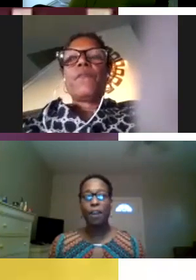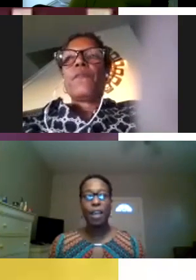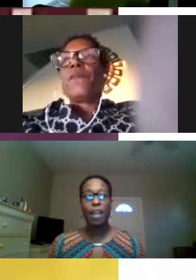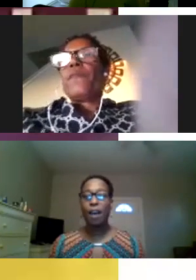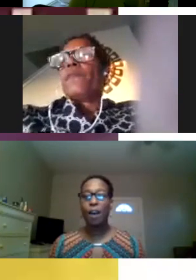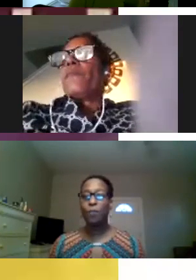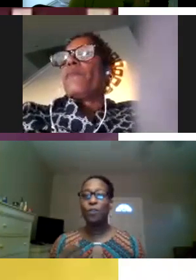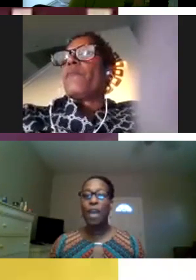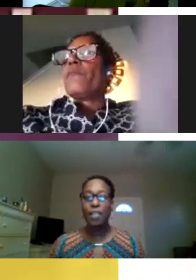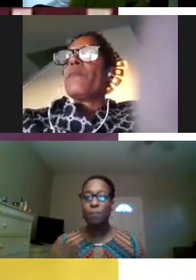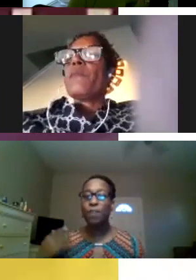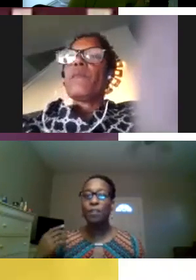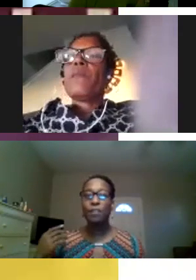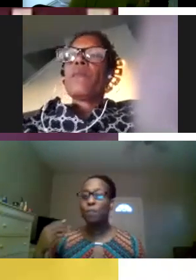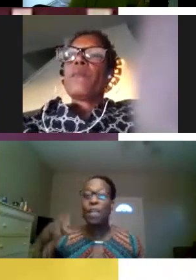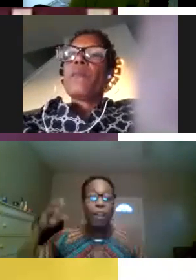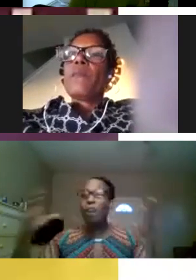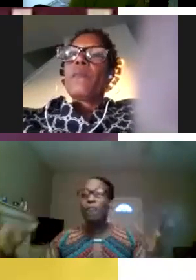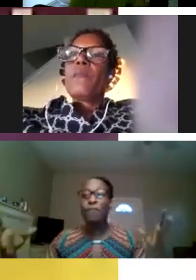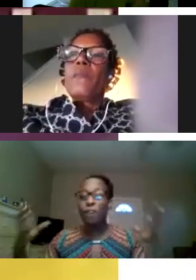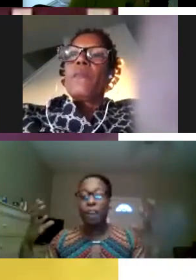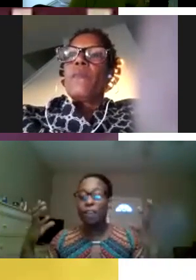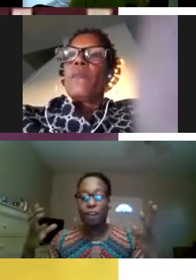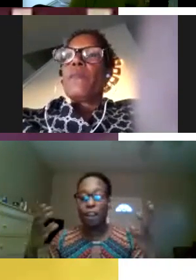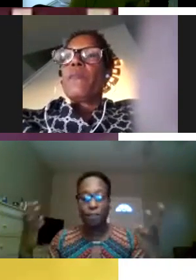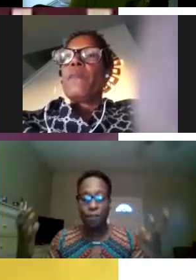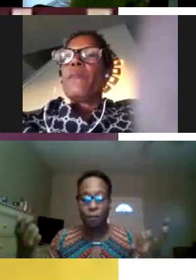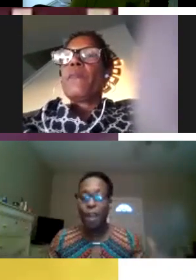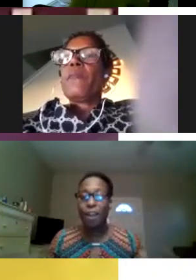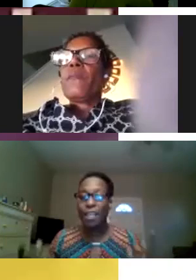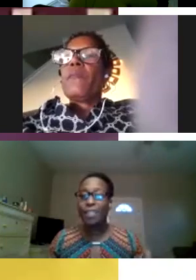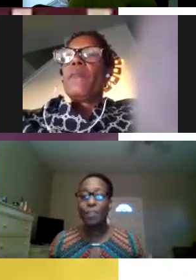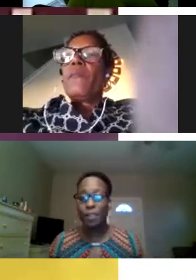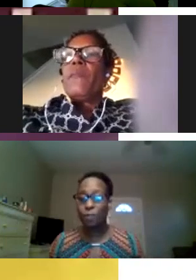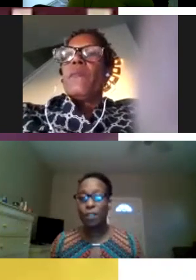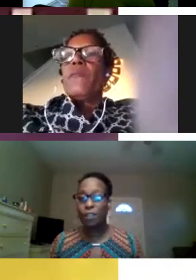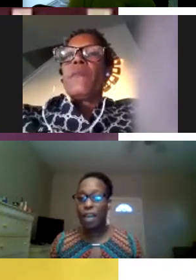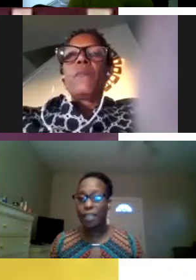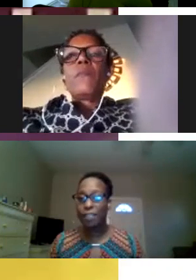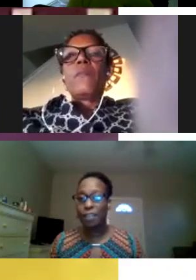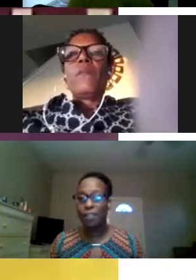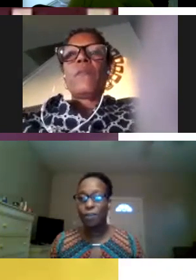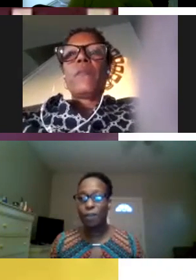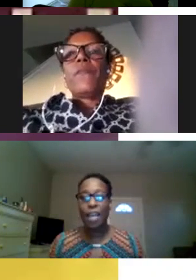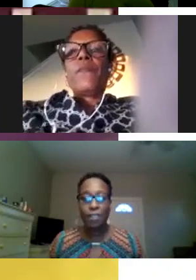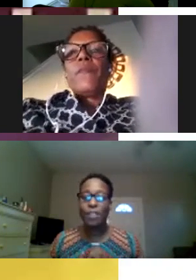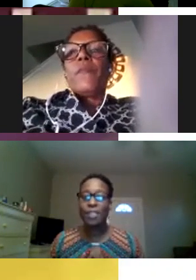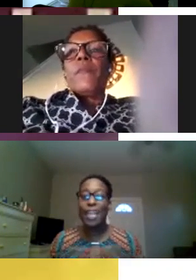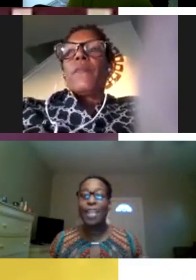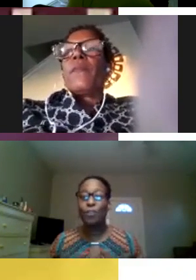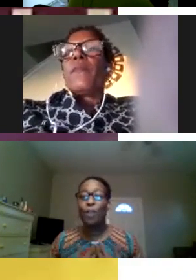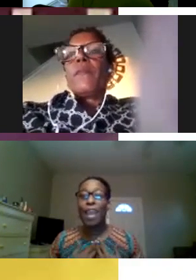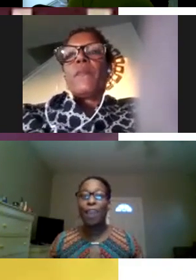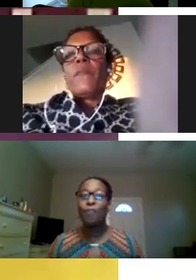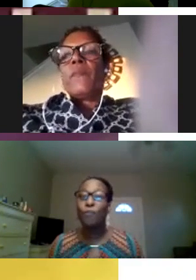where you guys put it on our radar that this is what's important to you guys. So I just want to say